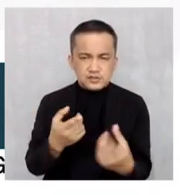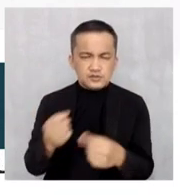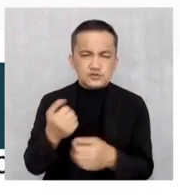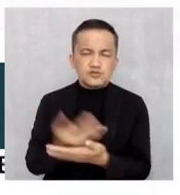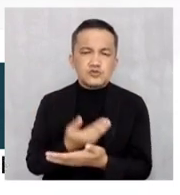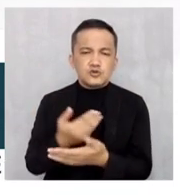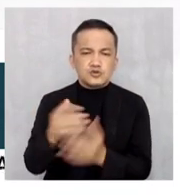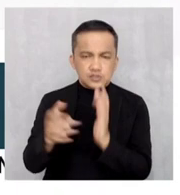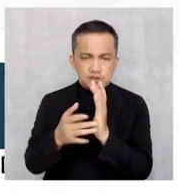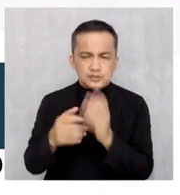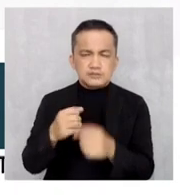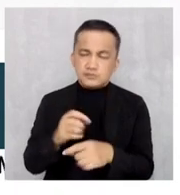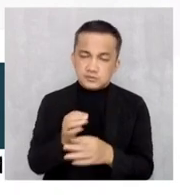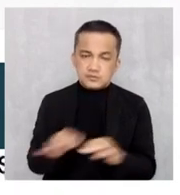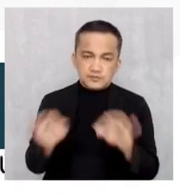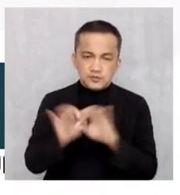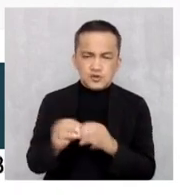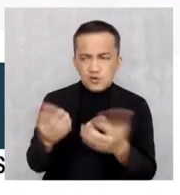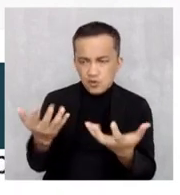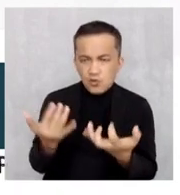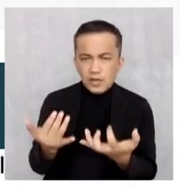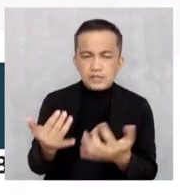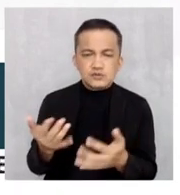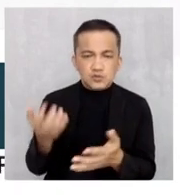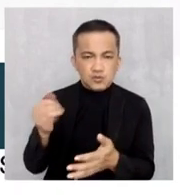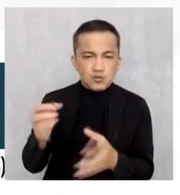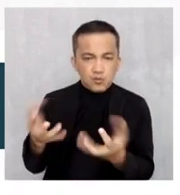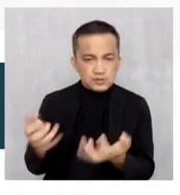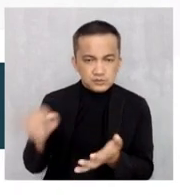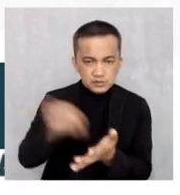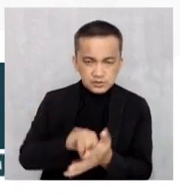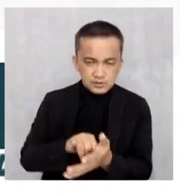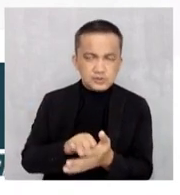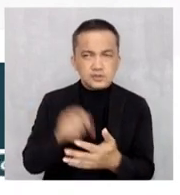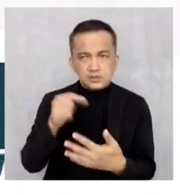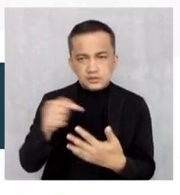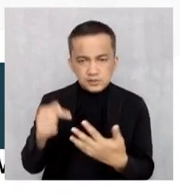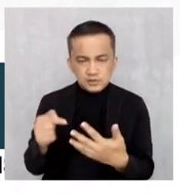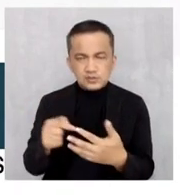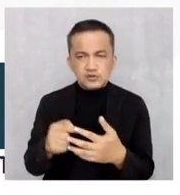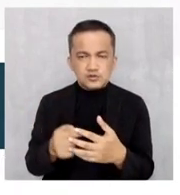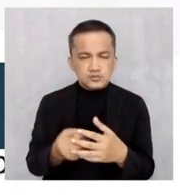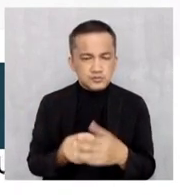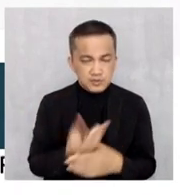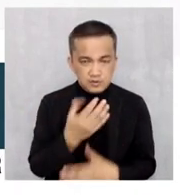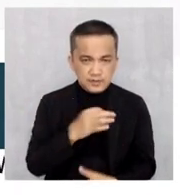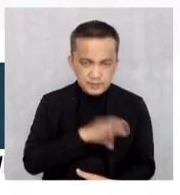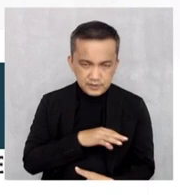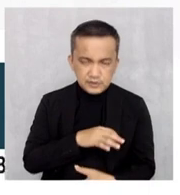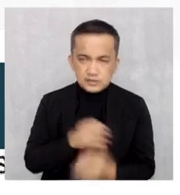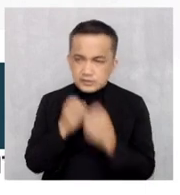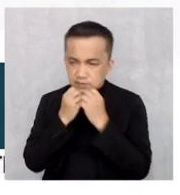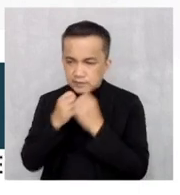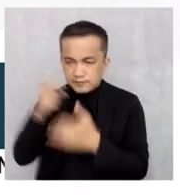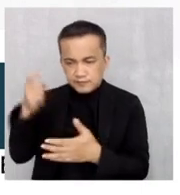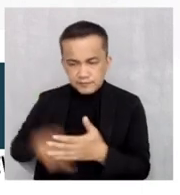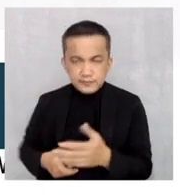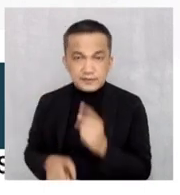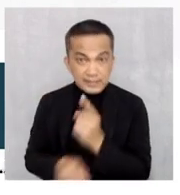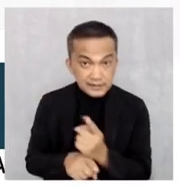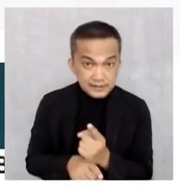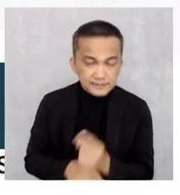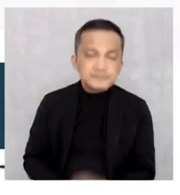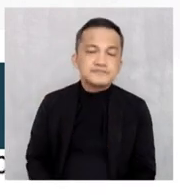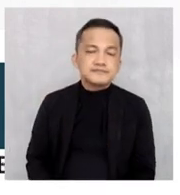for the Philippines. Why do you want to invest, right? There's only two reasons, either to grow profit or to save cost, right? So that's